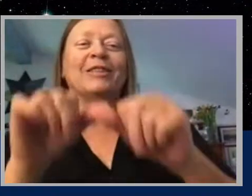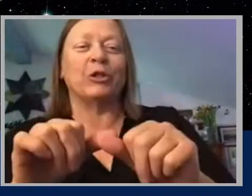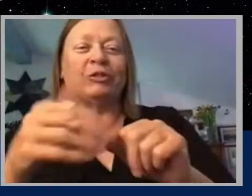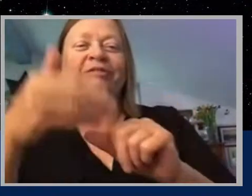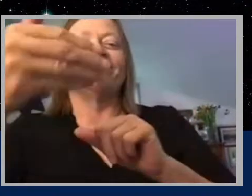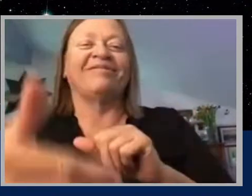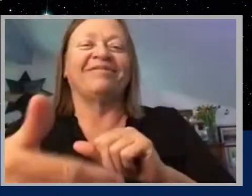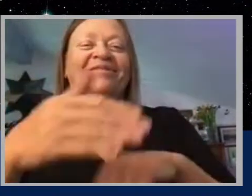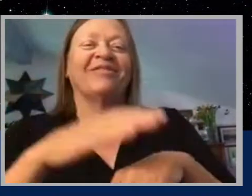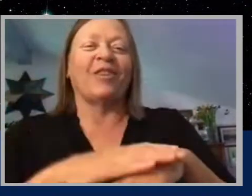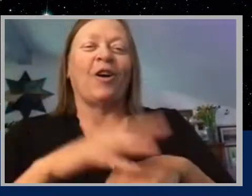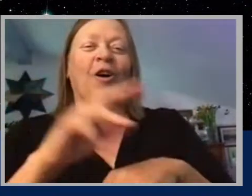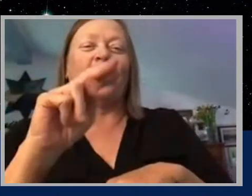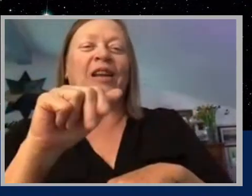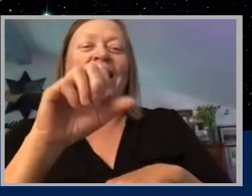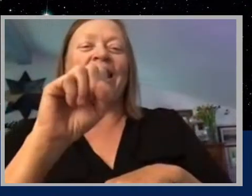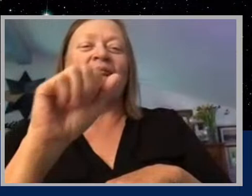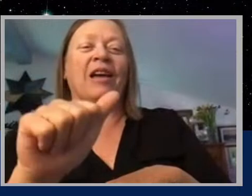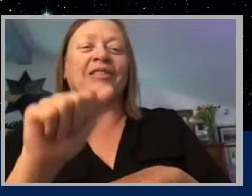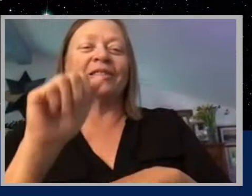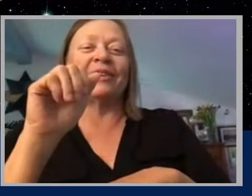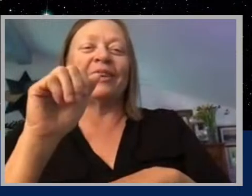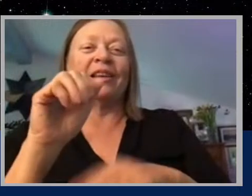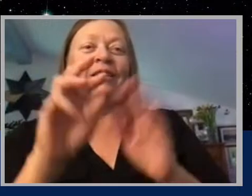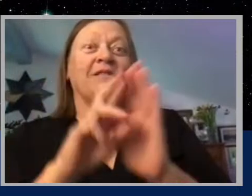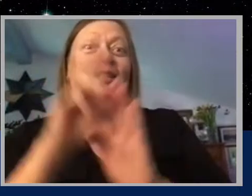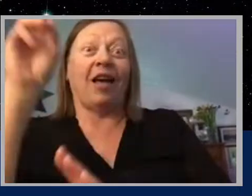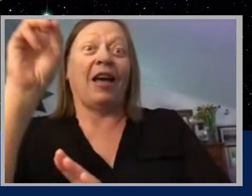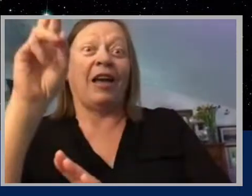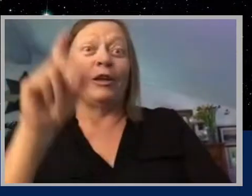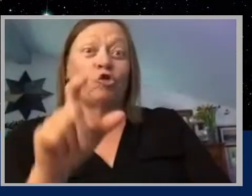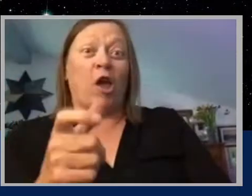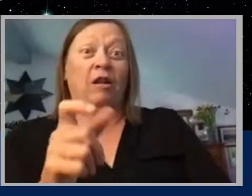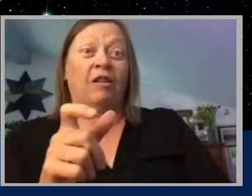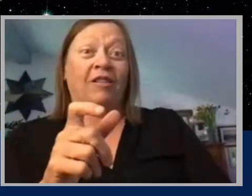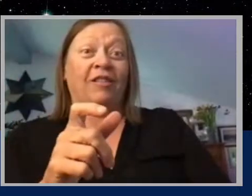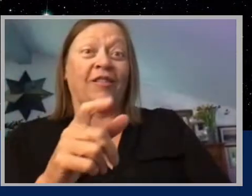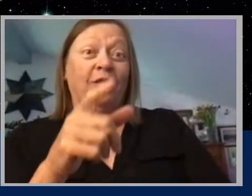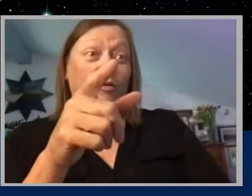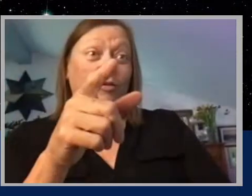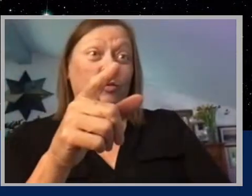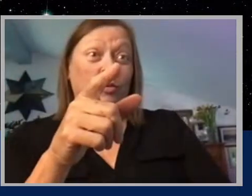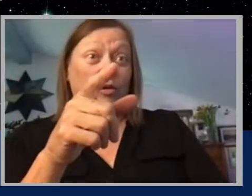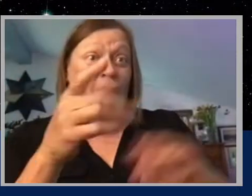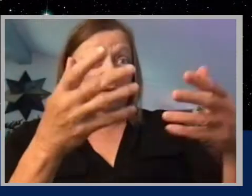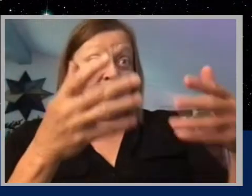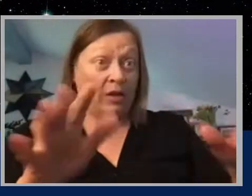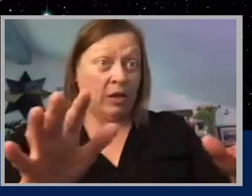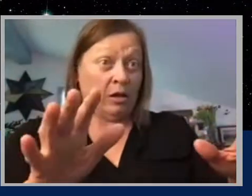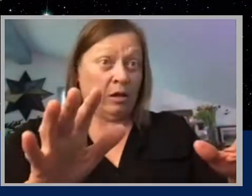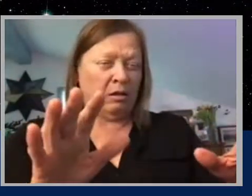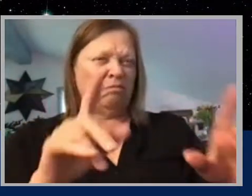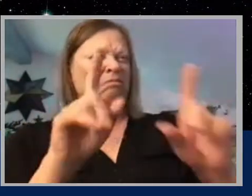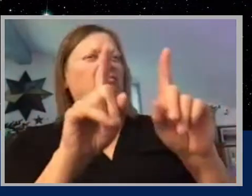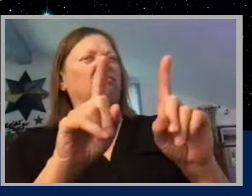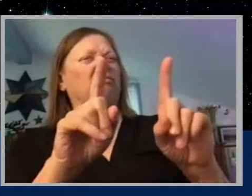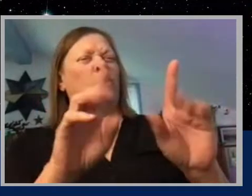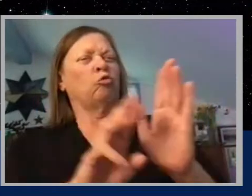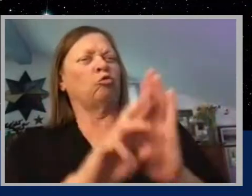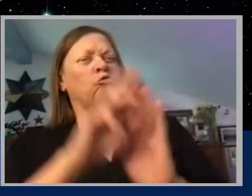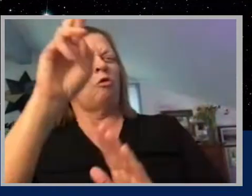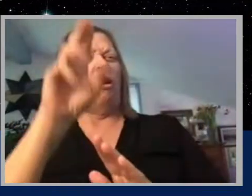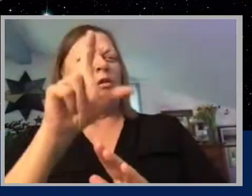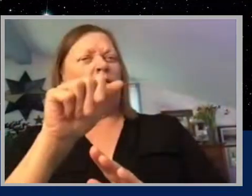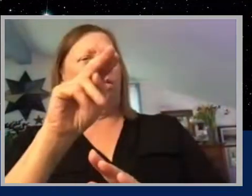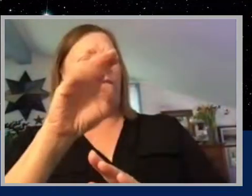NASA Spaceflight channel if you're watching that. So if you end up with a rocket launch on your screen at the end of this one, don't be confused. That's just because we